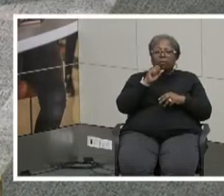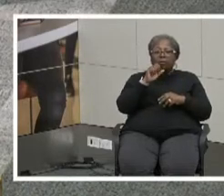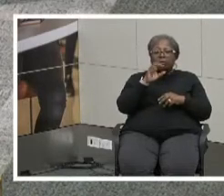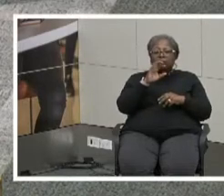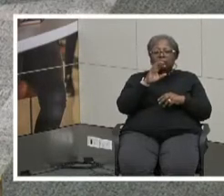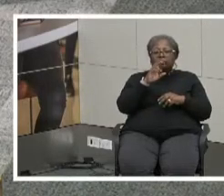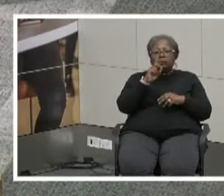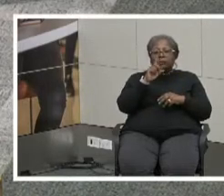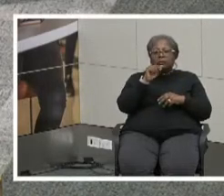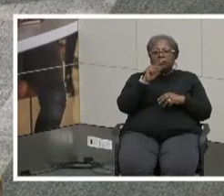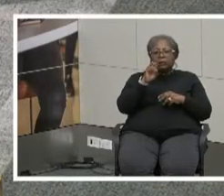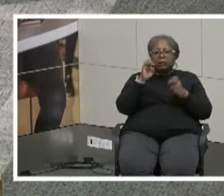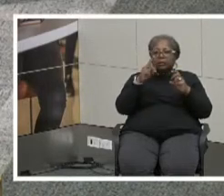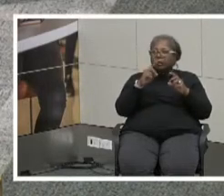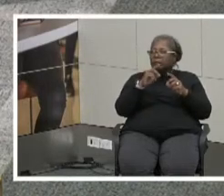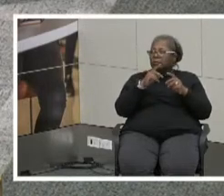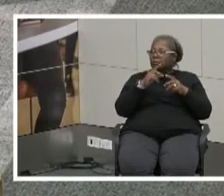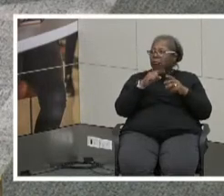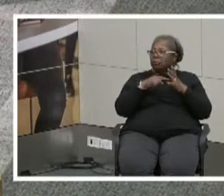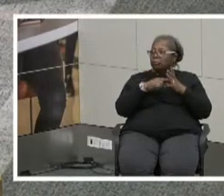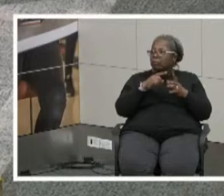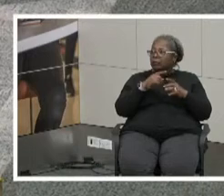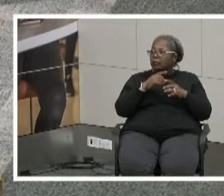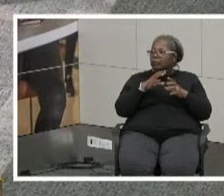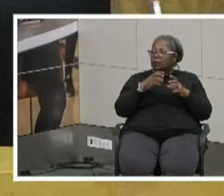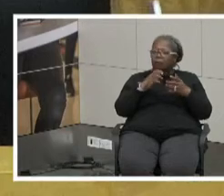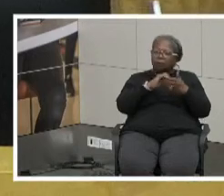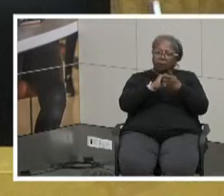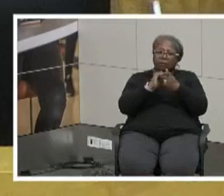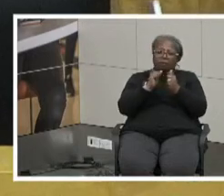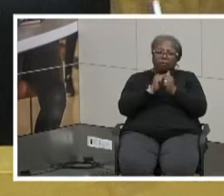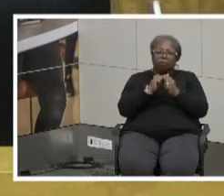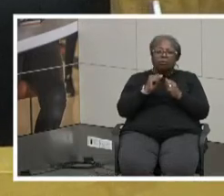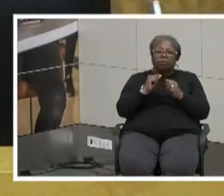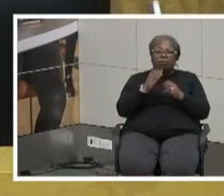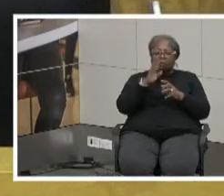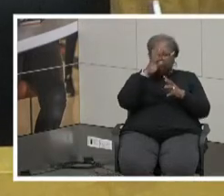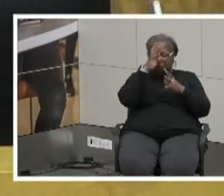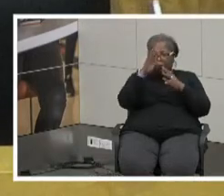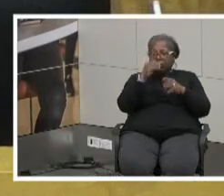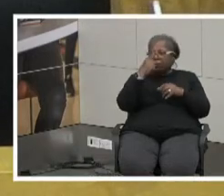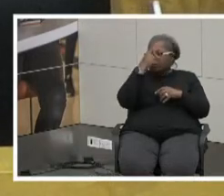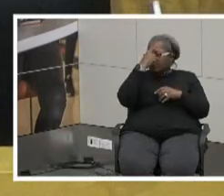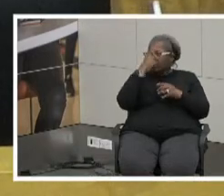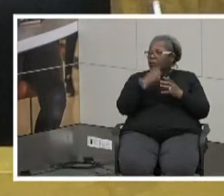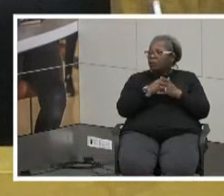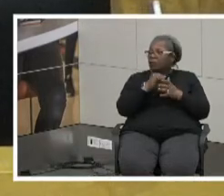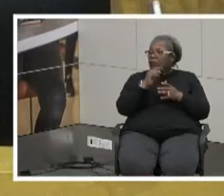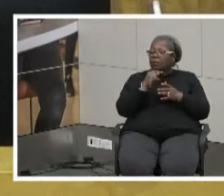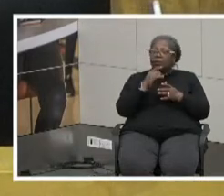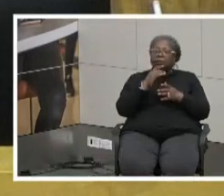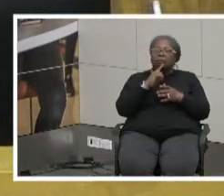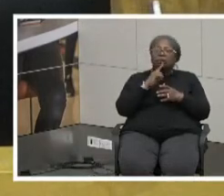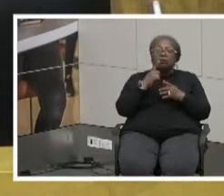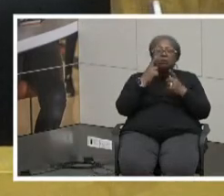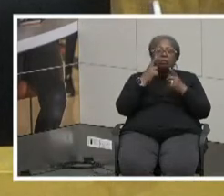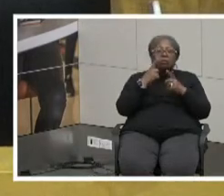educational model thank you ma'am ma'am thank you